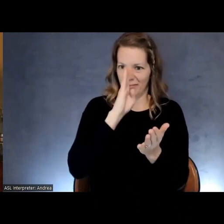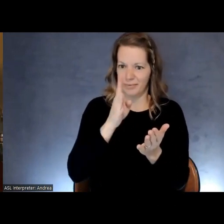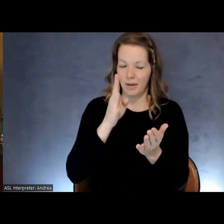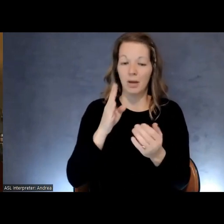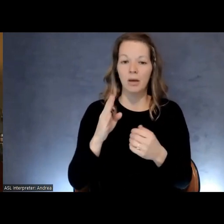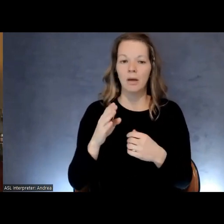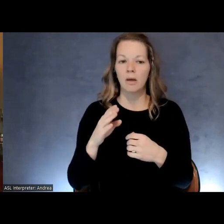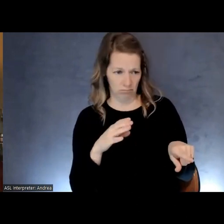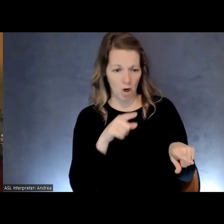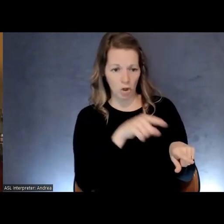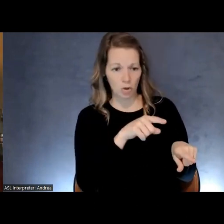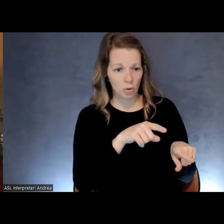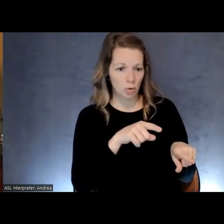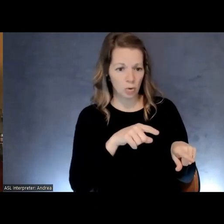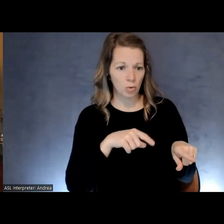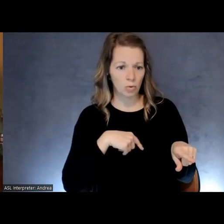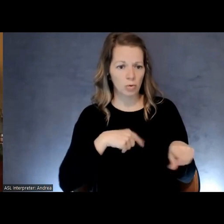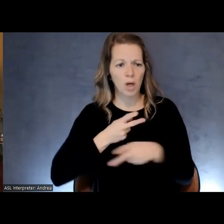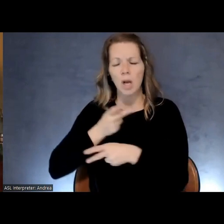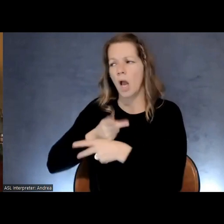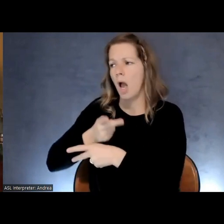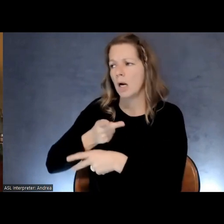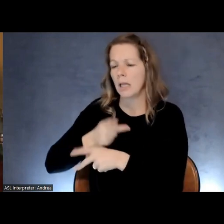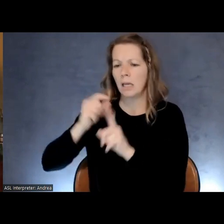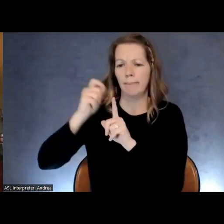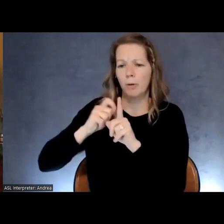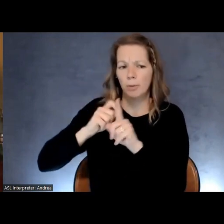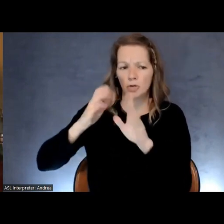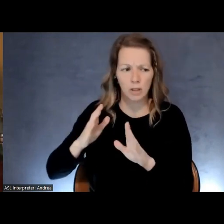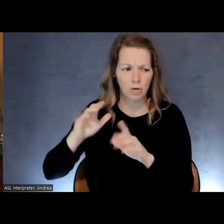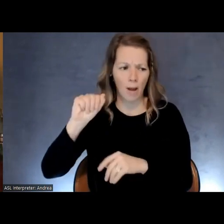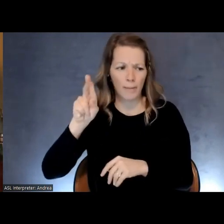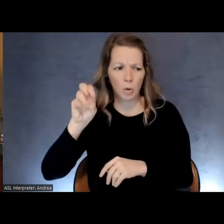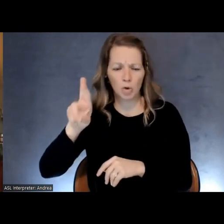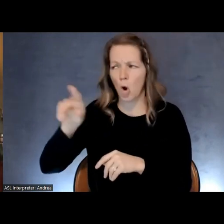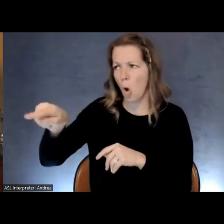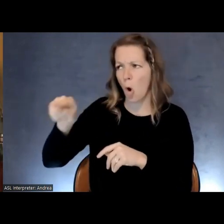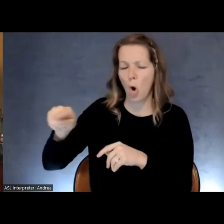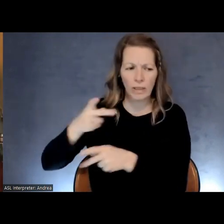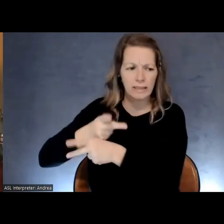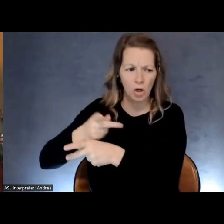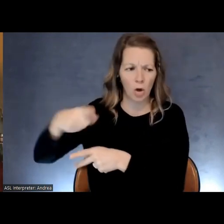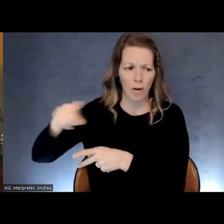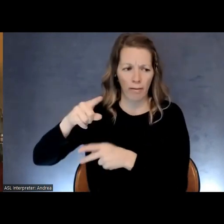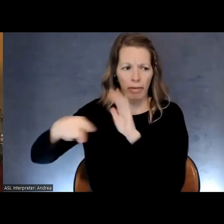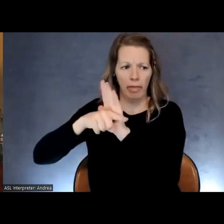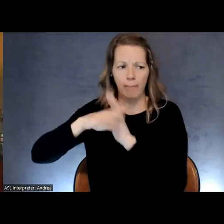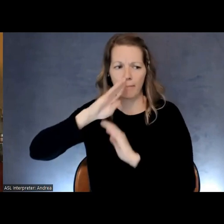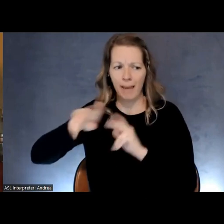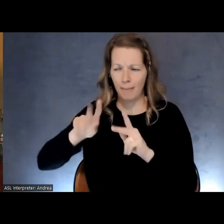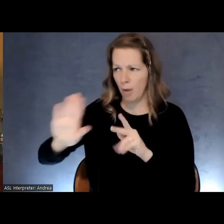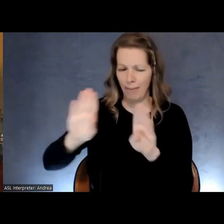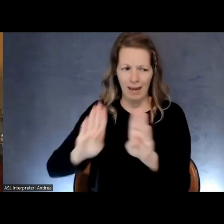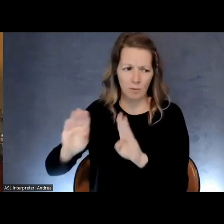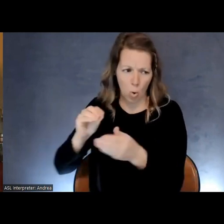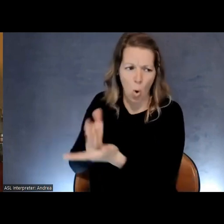was about are you coddling abusers and perpetrators, making excuses for them, making their behavior okay